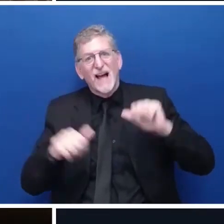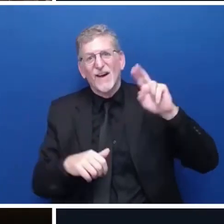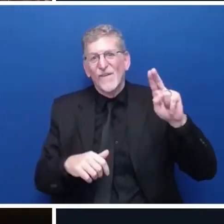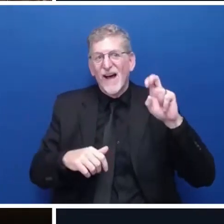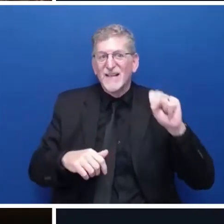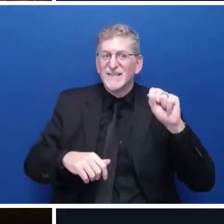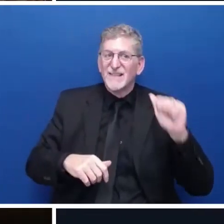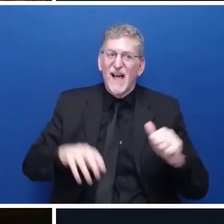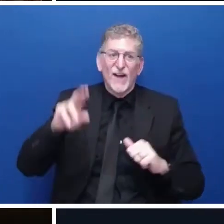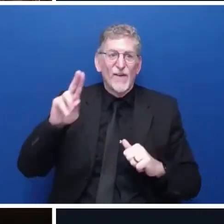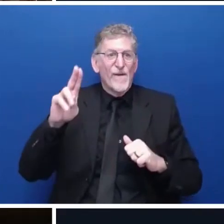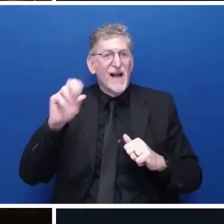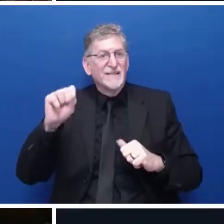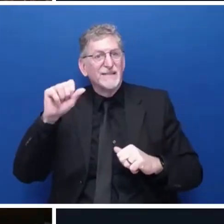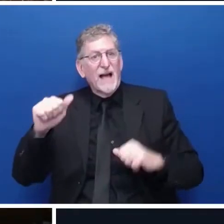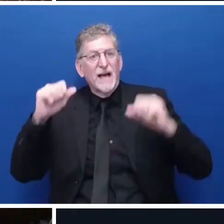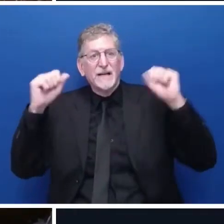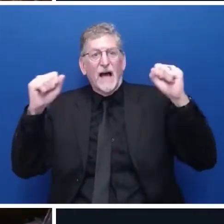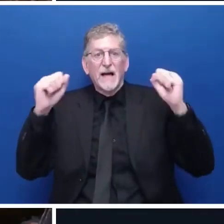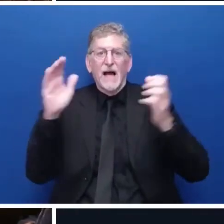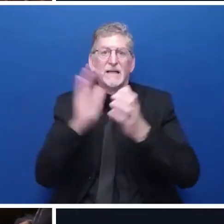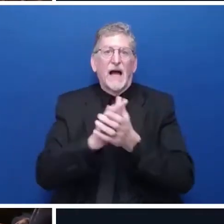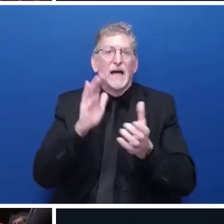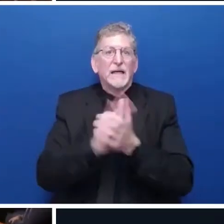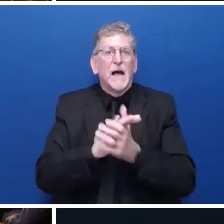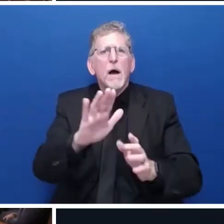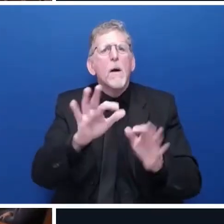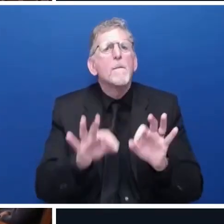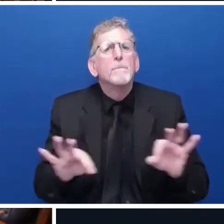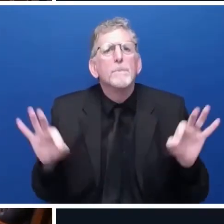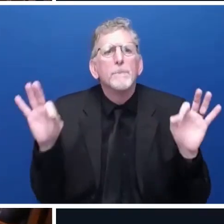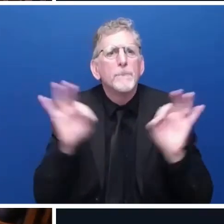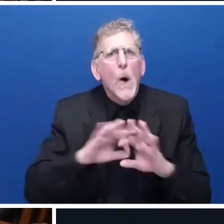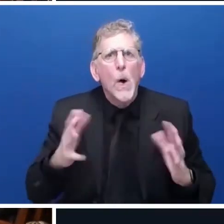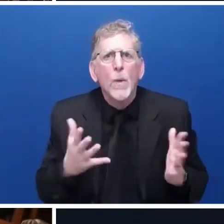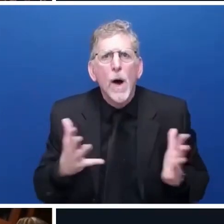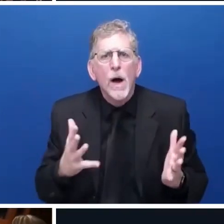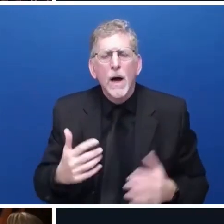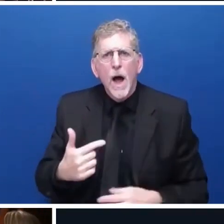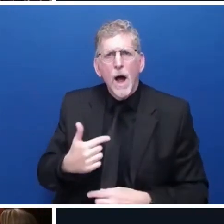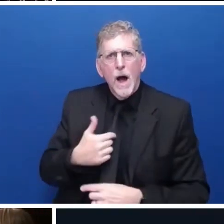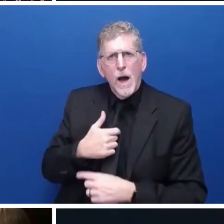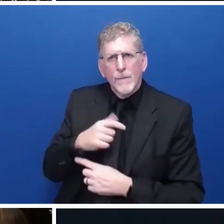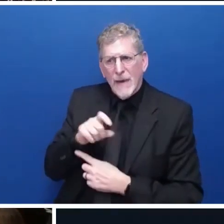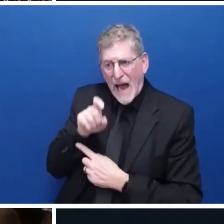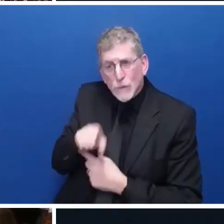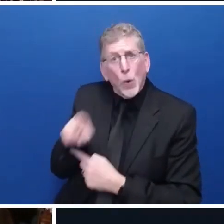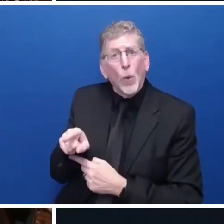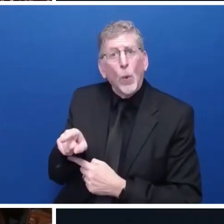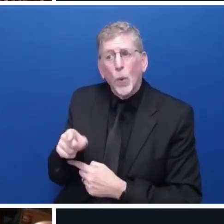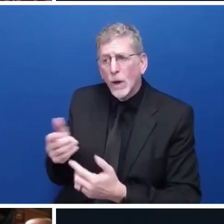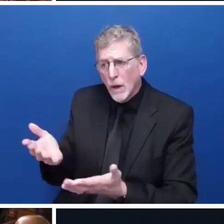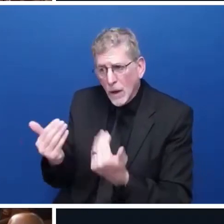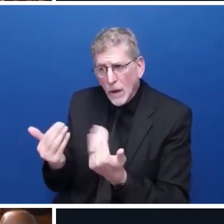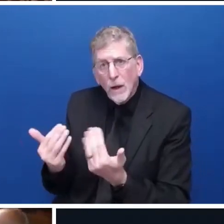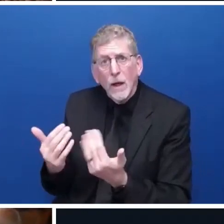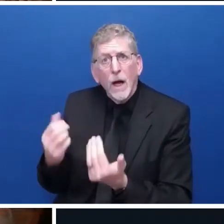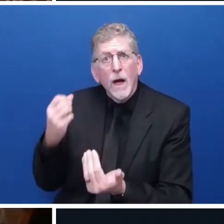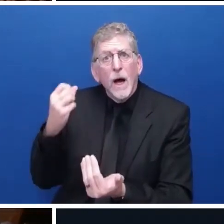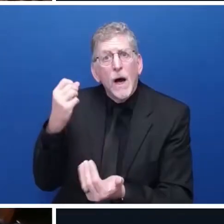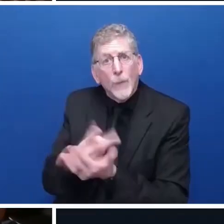And perhaps most importantly, I'm asking you to approve the Save America Act.